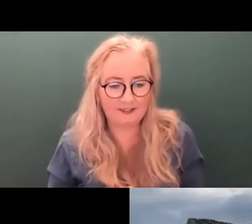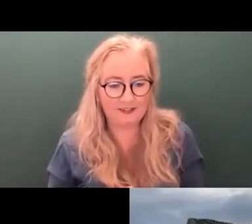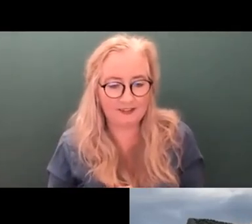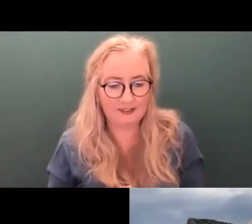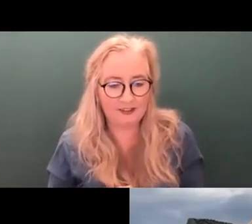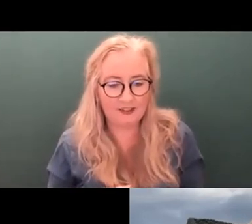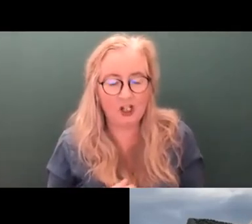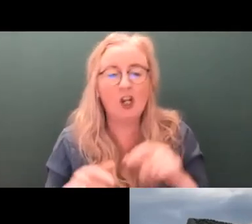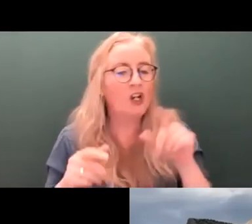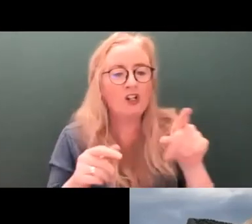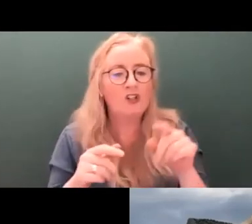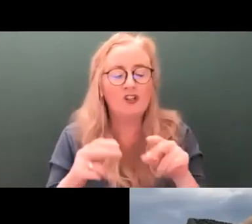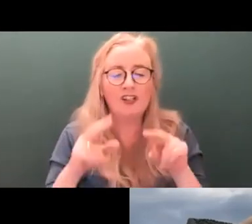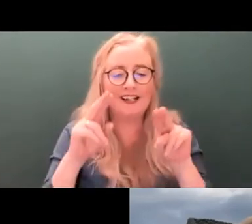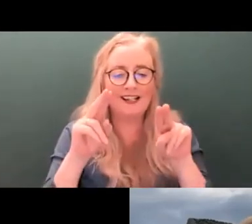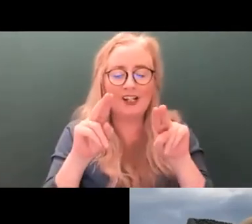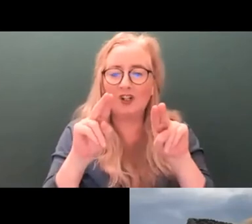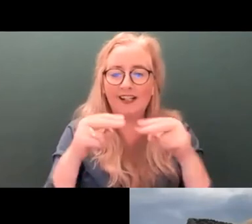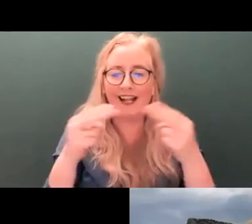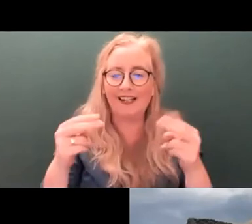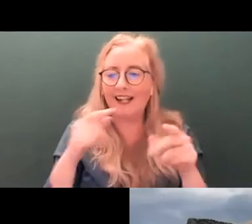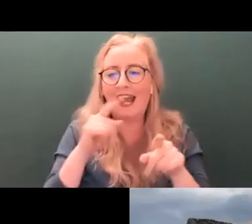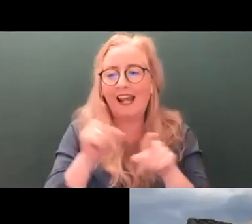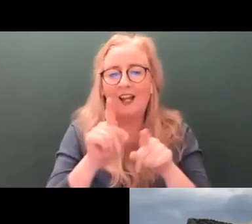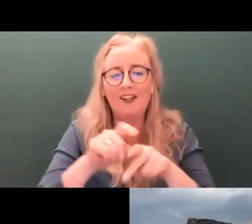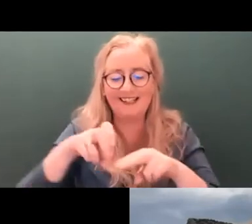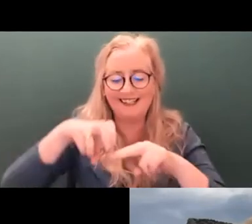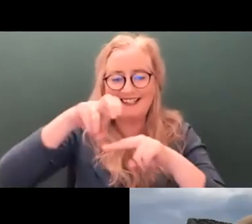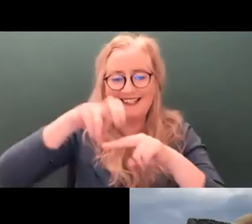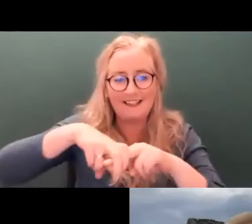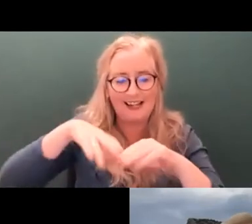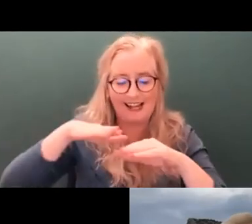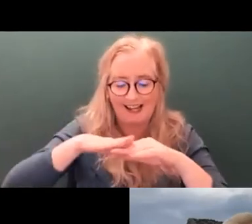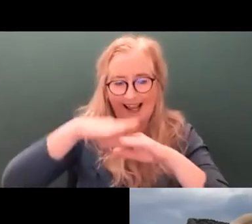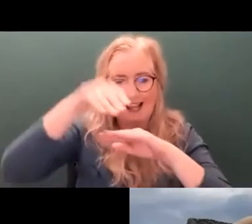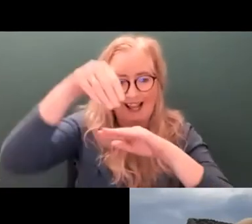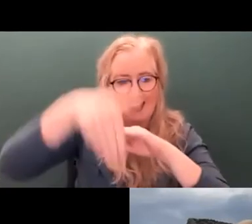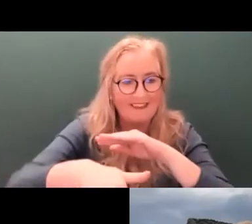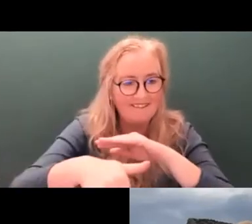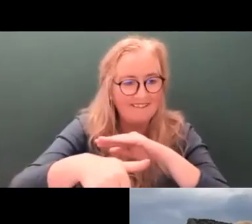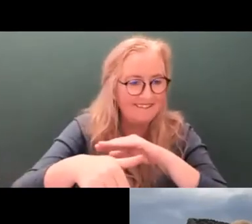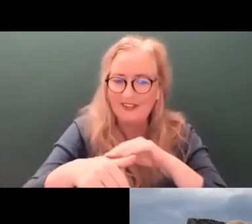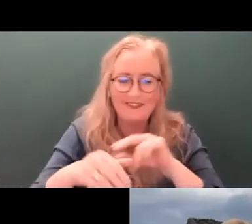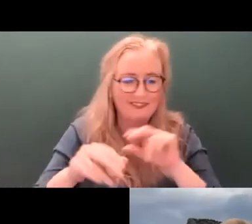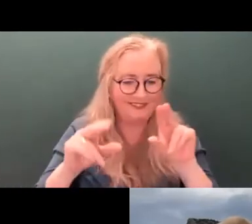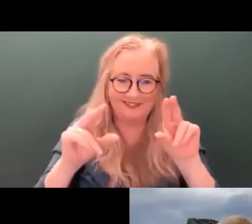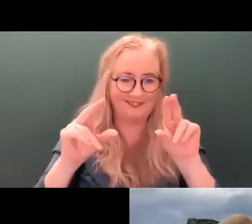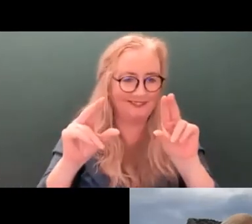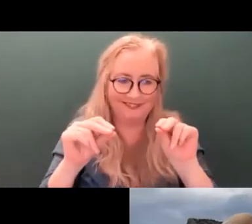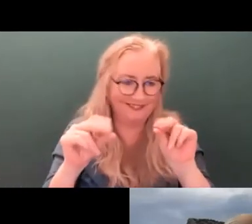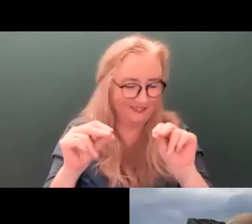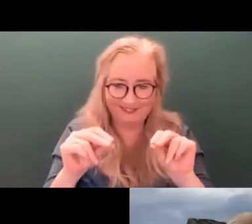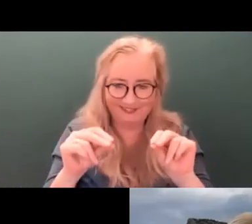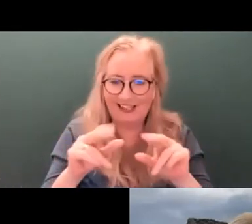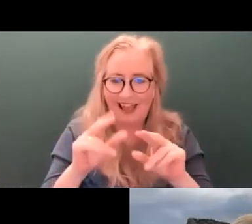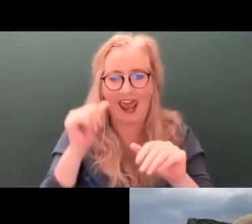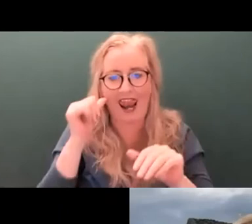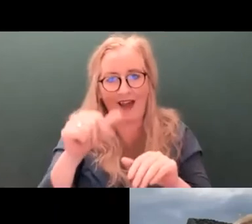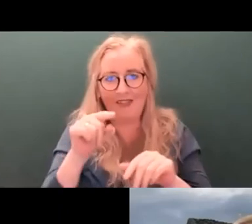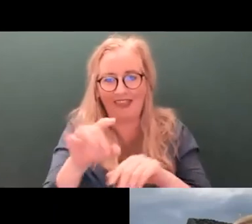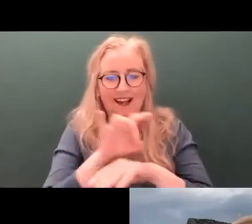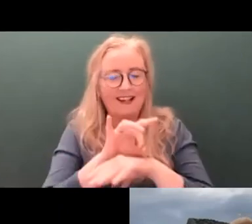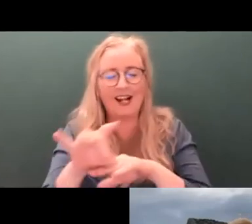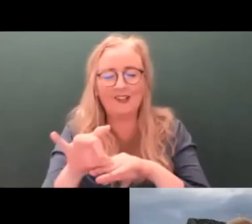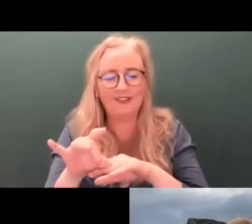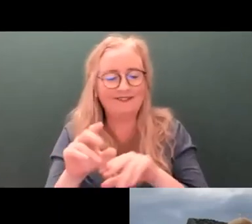on your hunkers at the edge of a cutting isn't necessarily a great idea if they're going to go head first into an archaeological dig site or something like that.